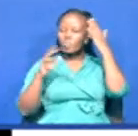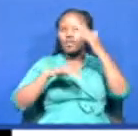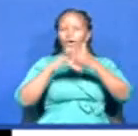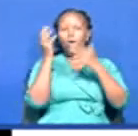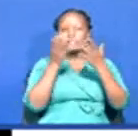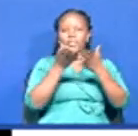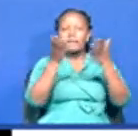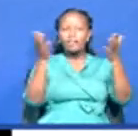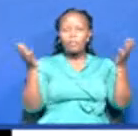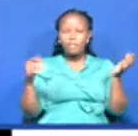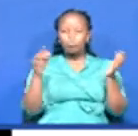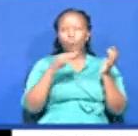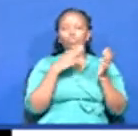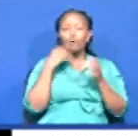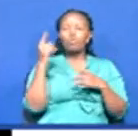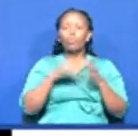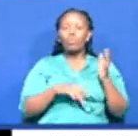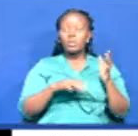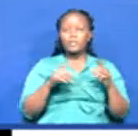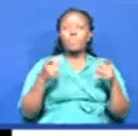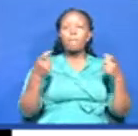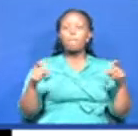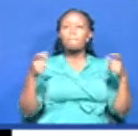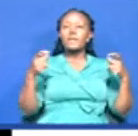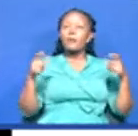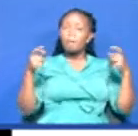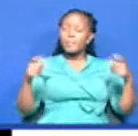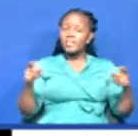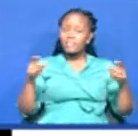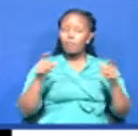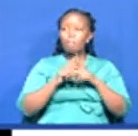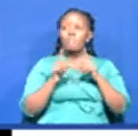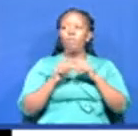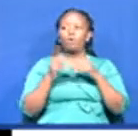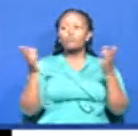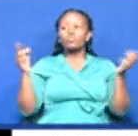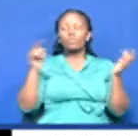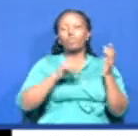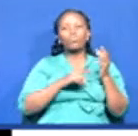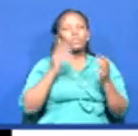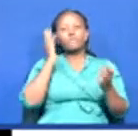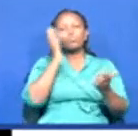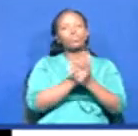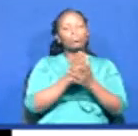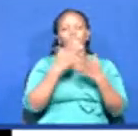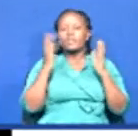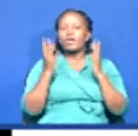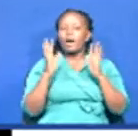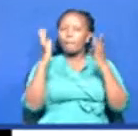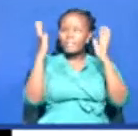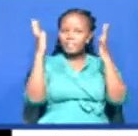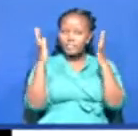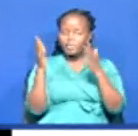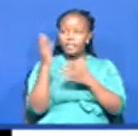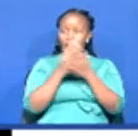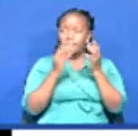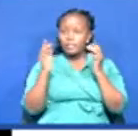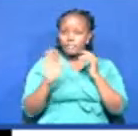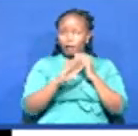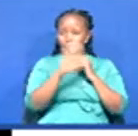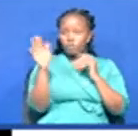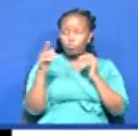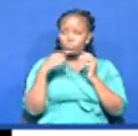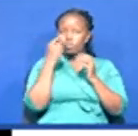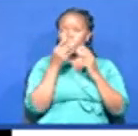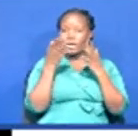need the media fraternity. And therefore, we really, really do appreciate Some of you were here as